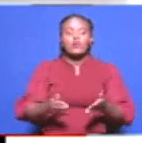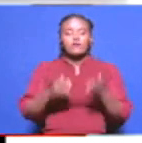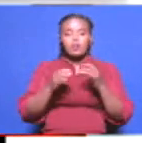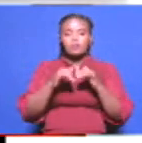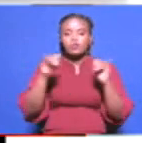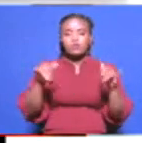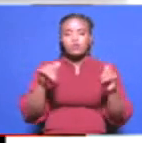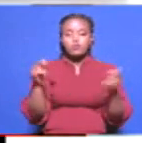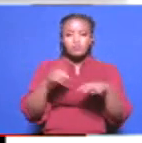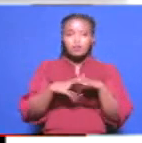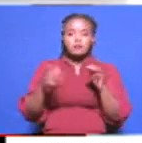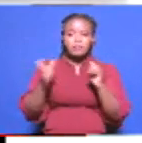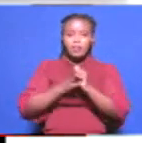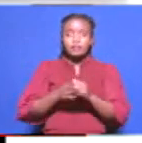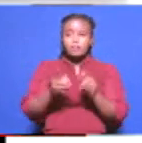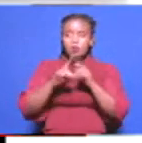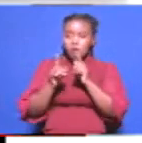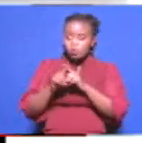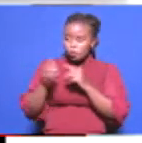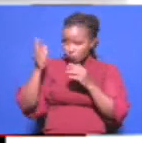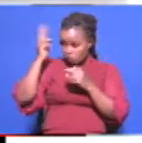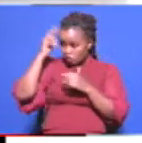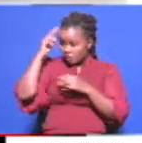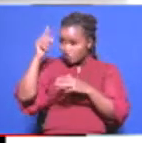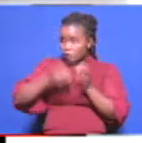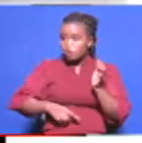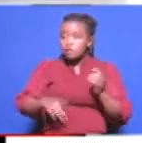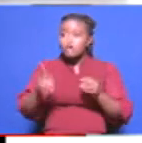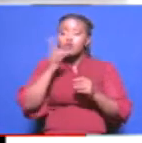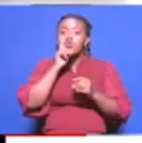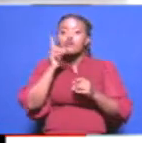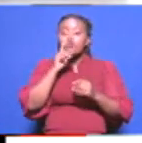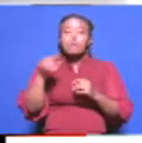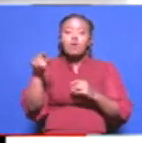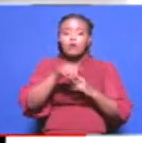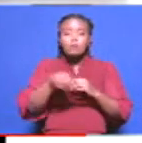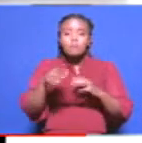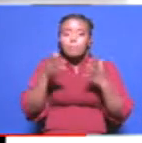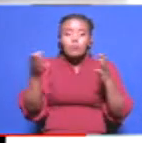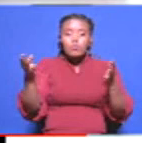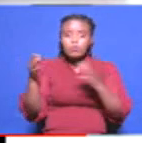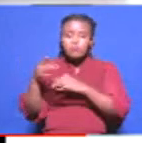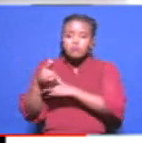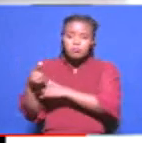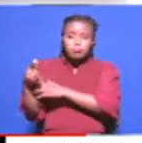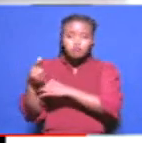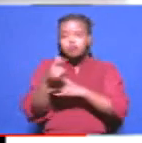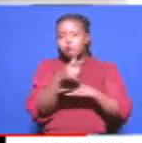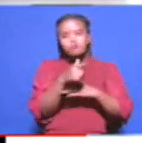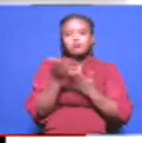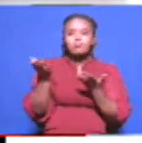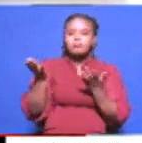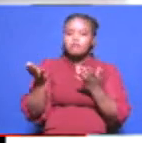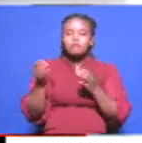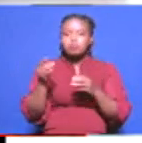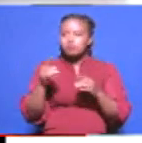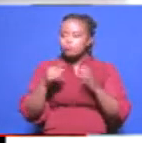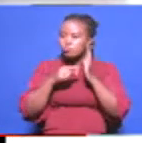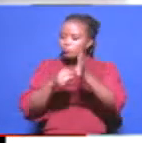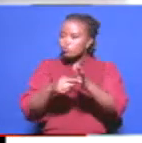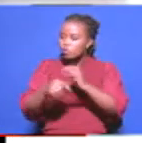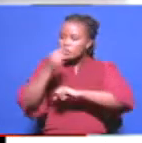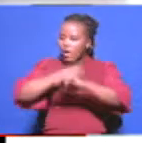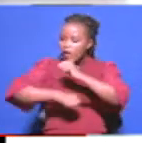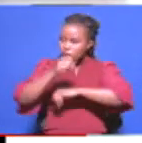broadcast. And of course, just a quick reminder, tomorrow we will be dedicating our day's coverage to just bring you live action as the